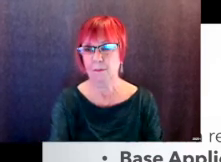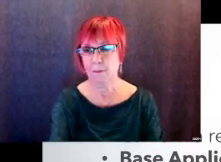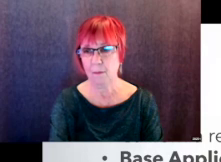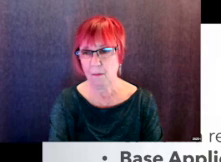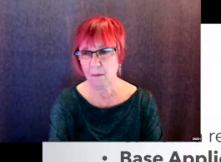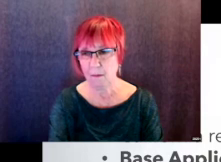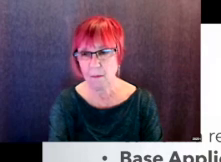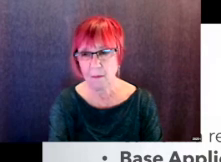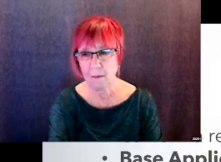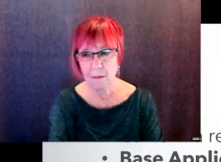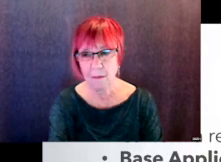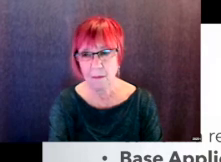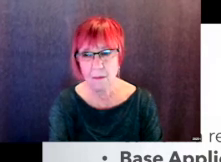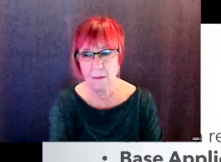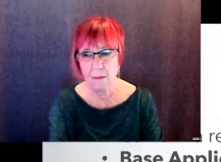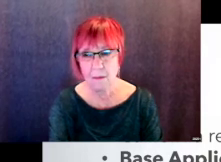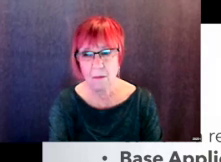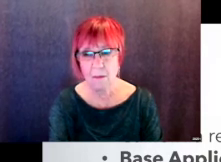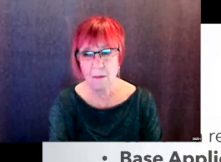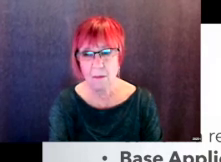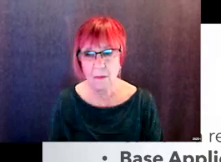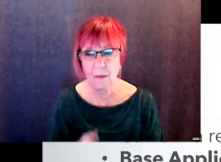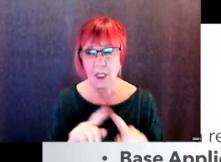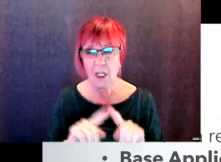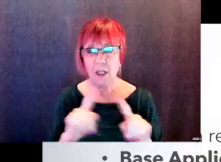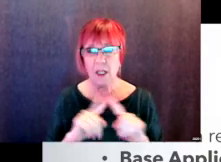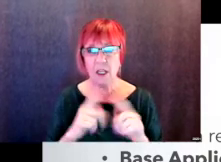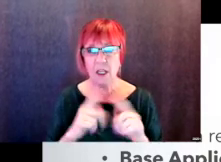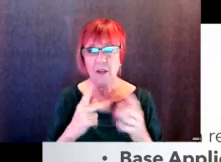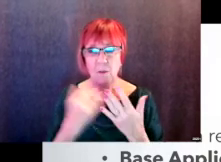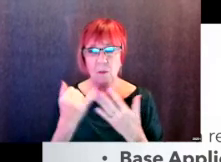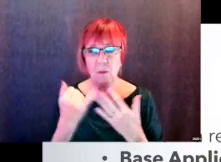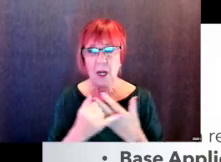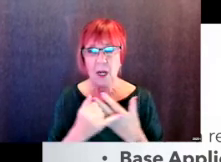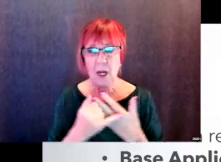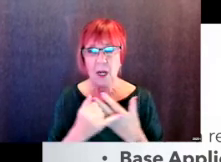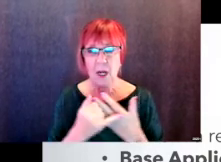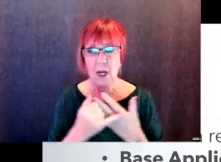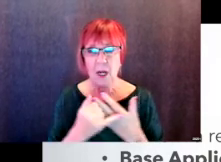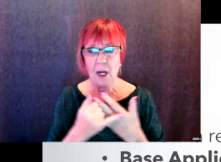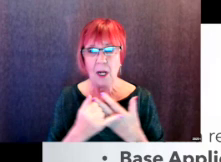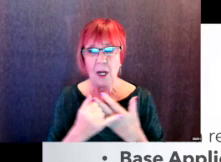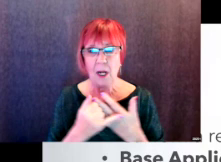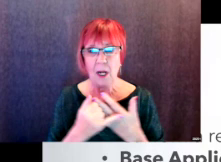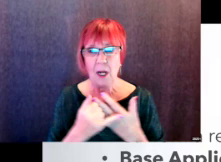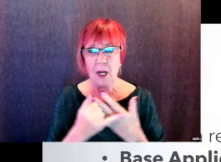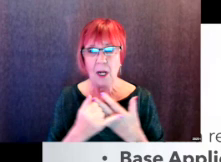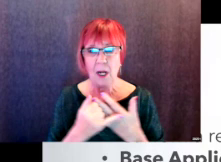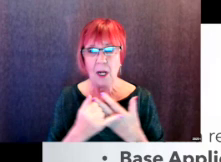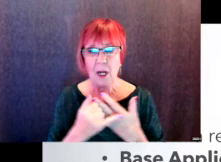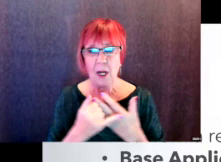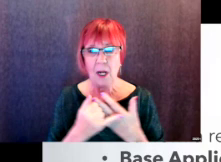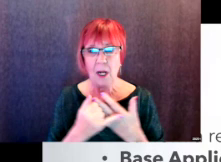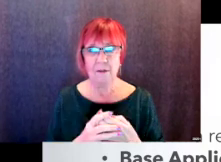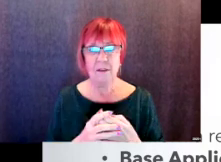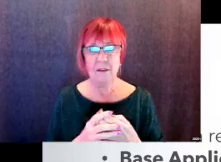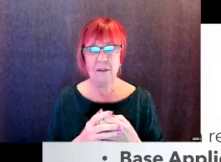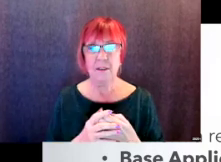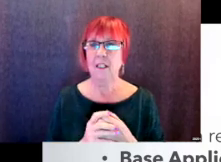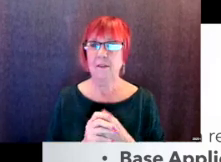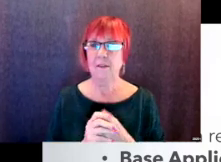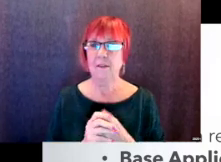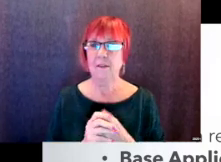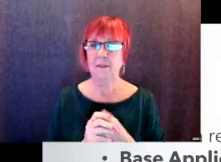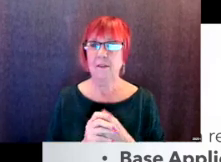a household income at or below 225% of the federal poverty level, or they can reside in a